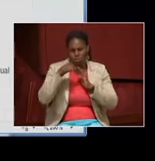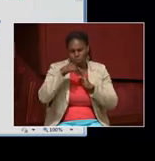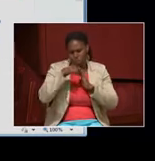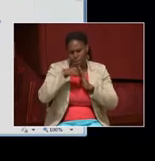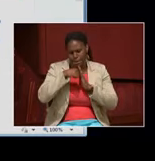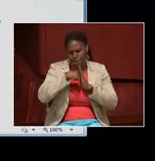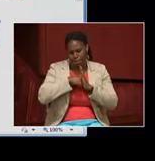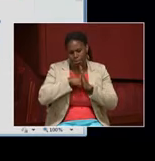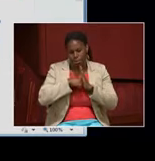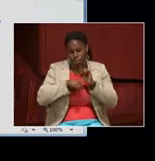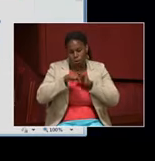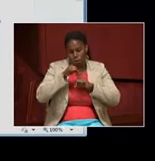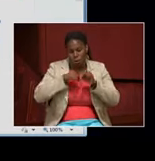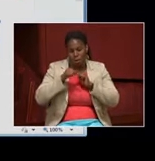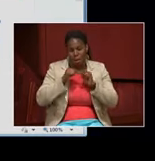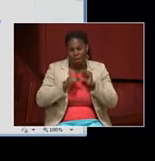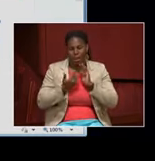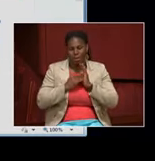go back one more.